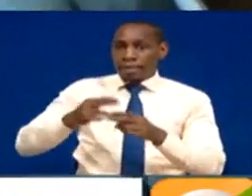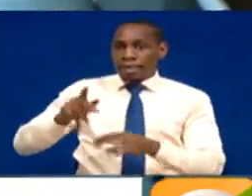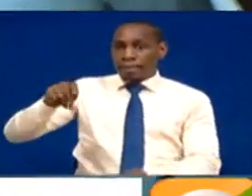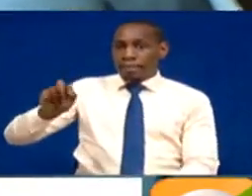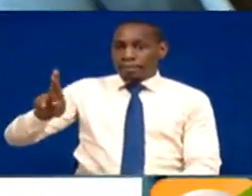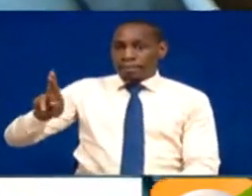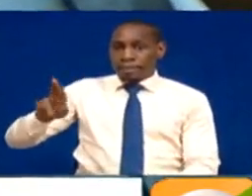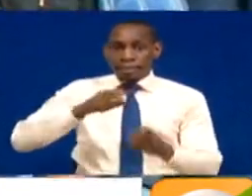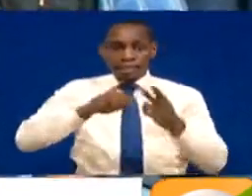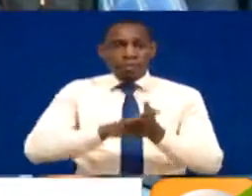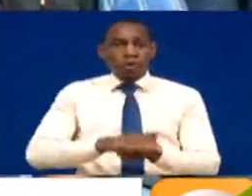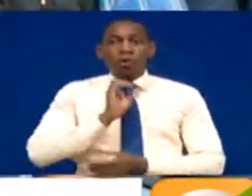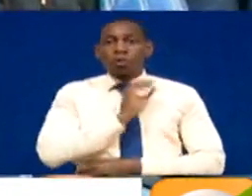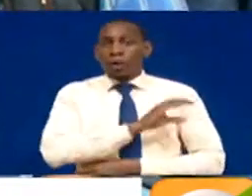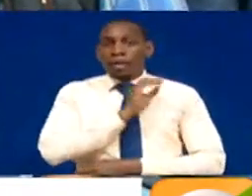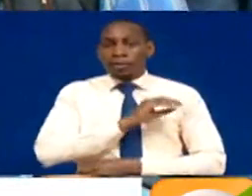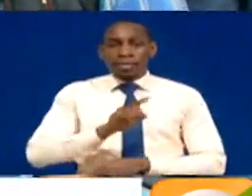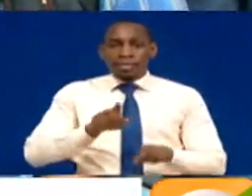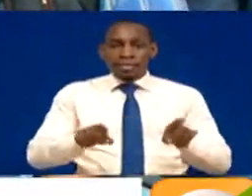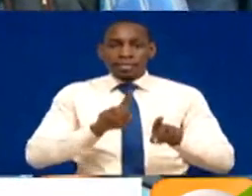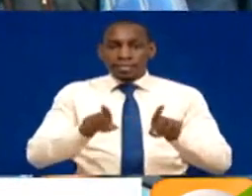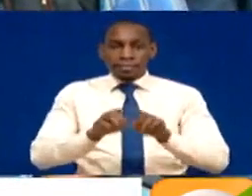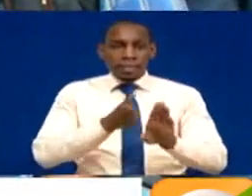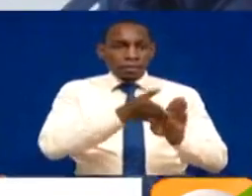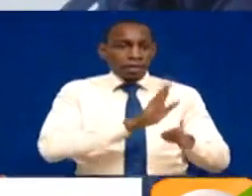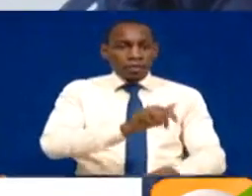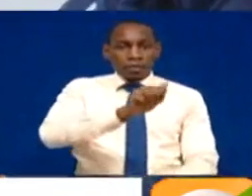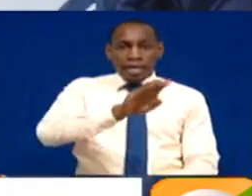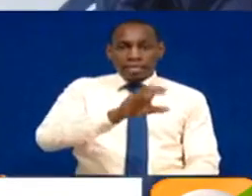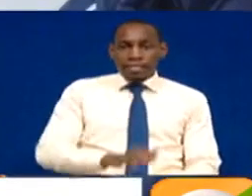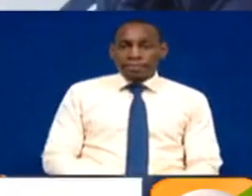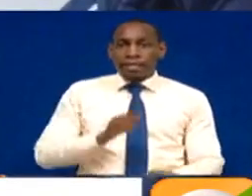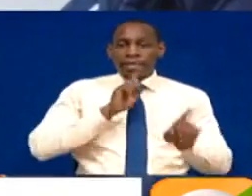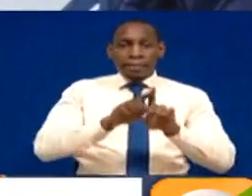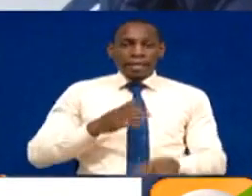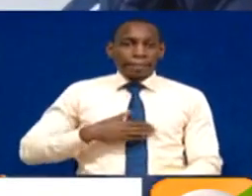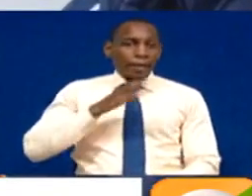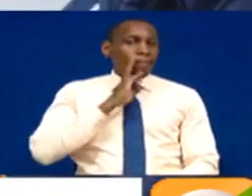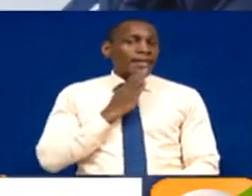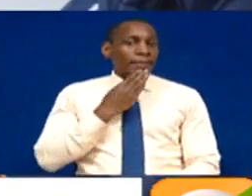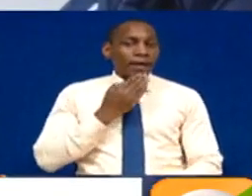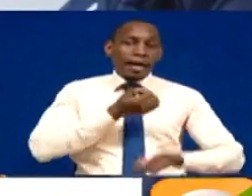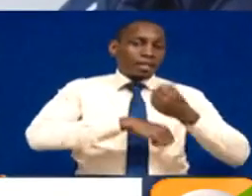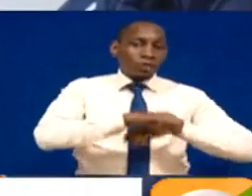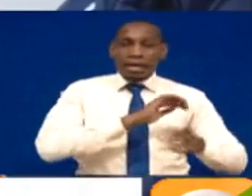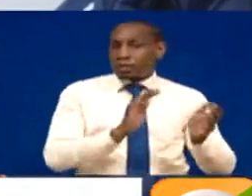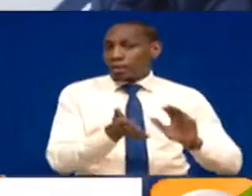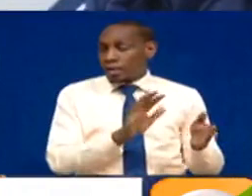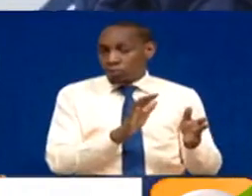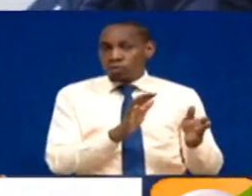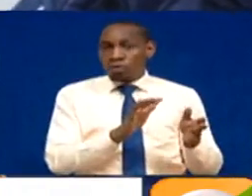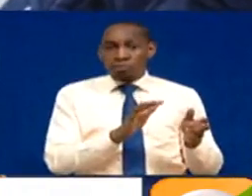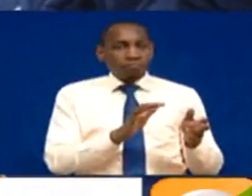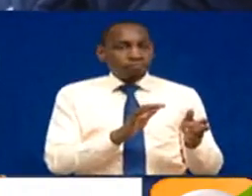Parliament Peter Nabulindo protested by quitting Mudavadi's ANC. My brother Musalia just acted in a